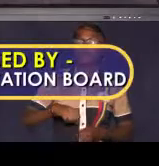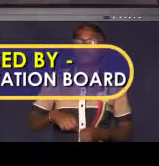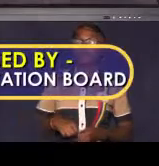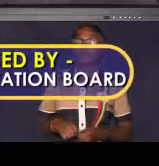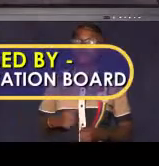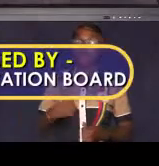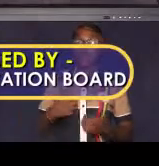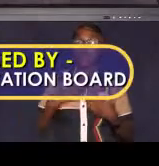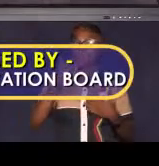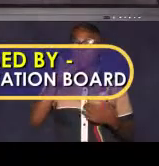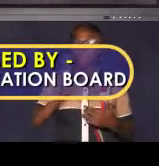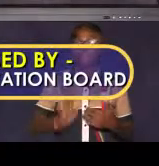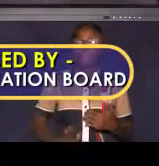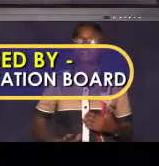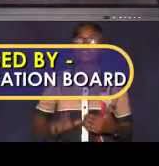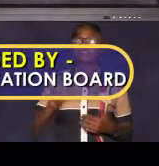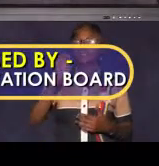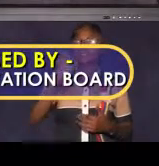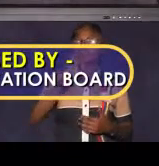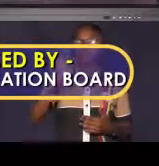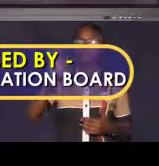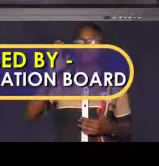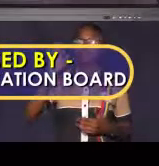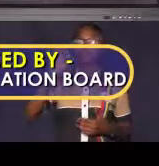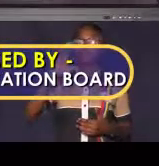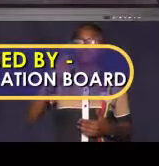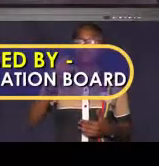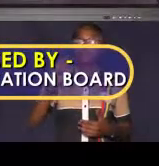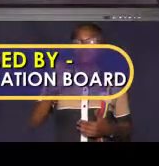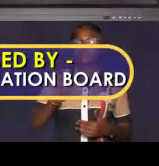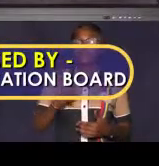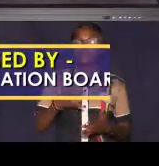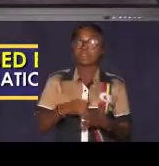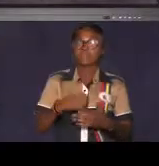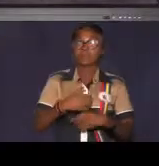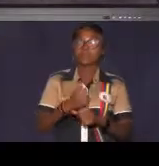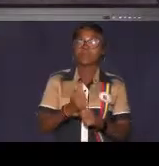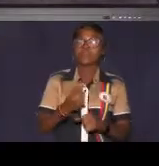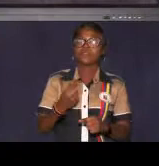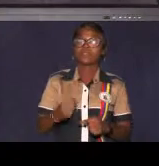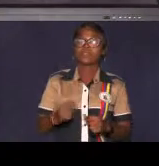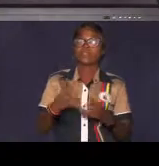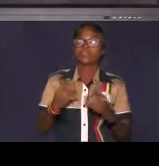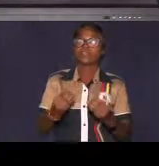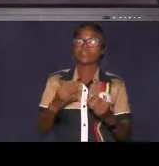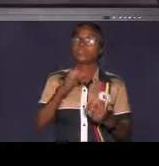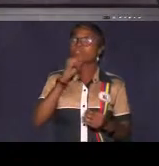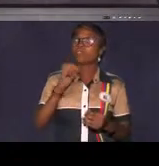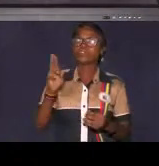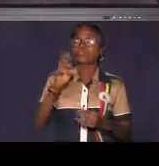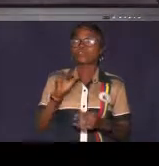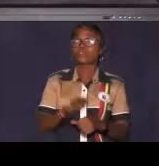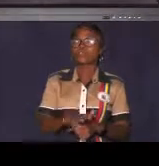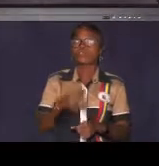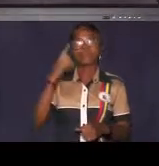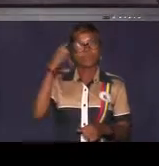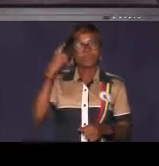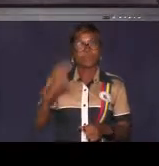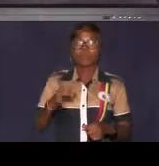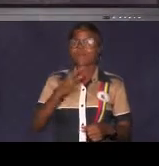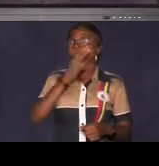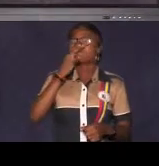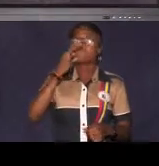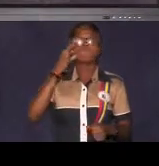have bad effects. Let's look at them. One, it makes the soil not useful for farming.